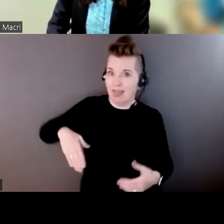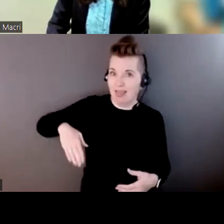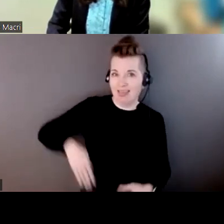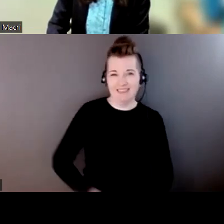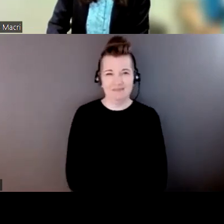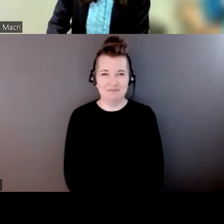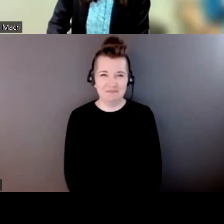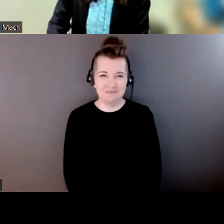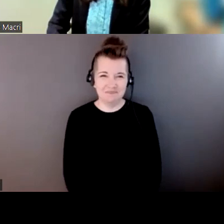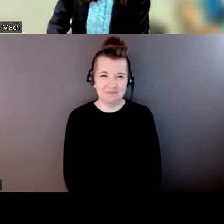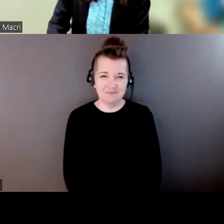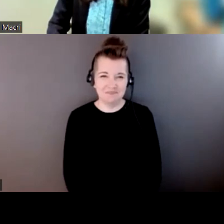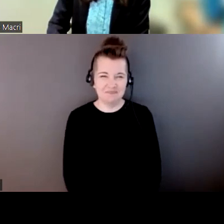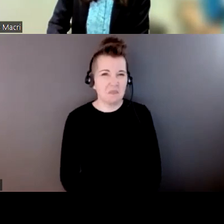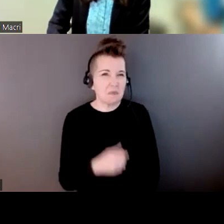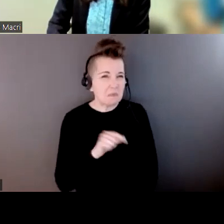seconds. Sure.